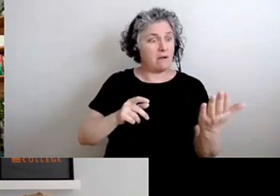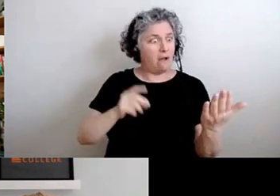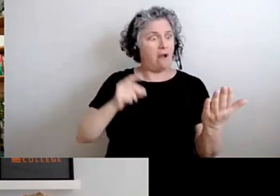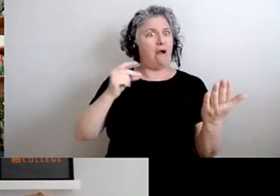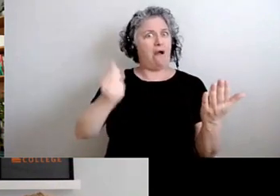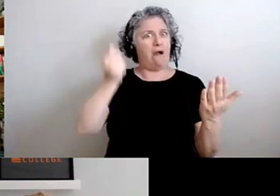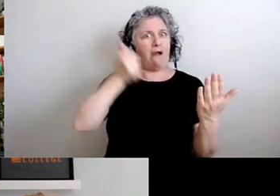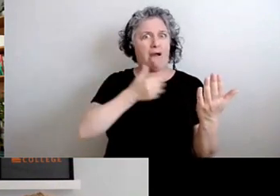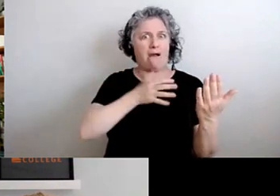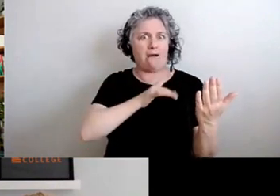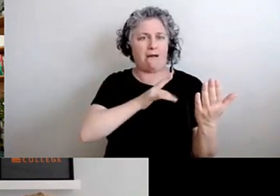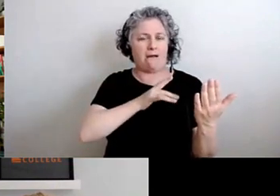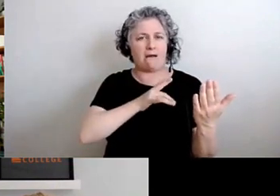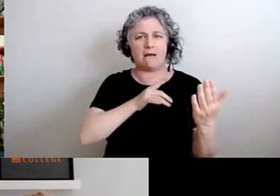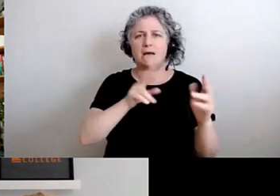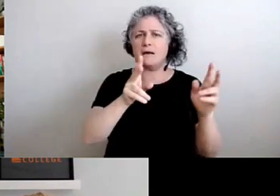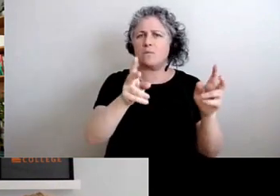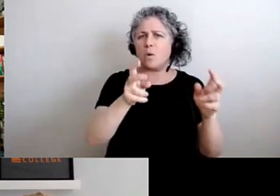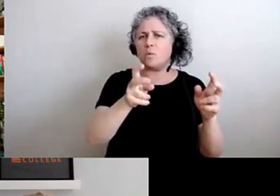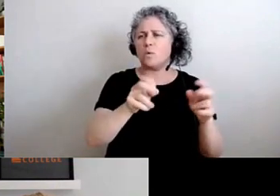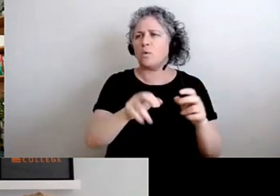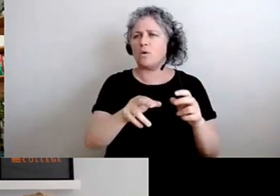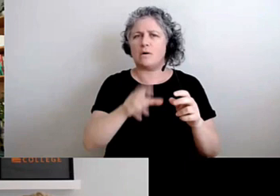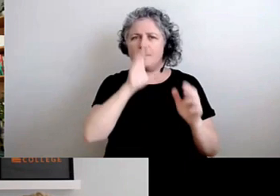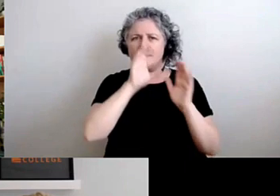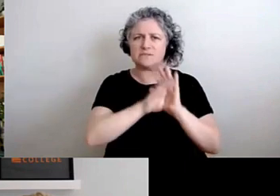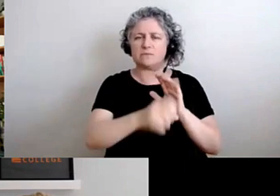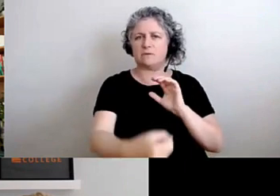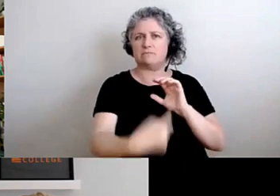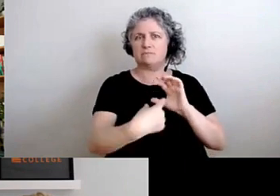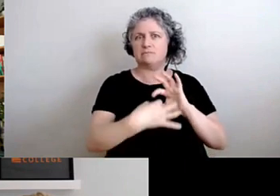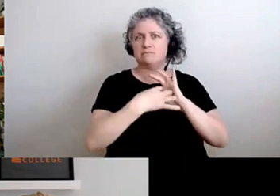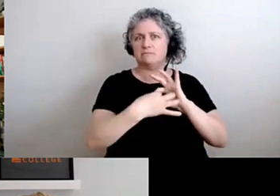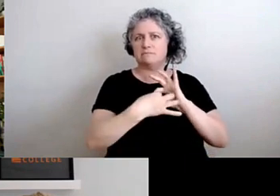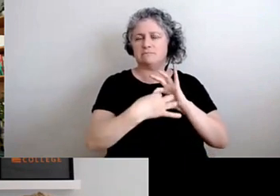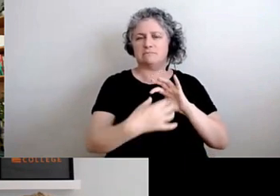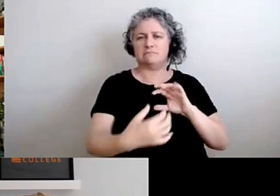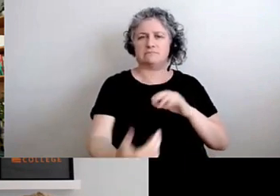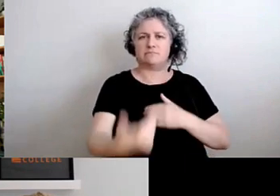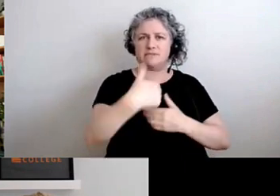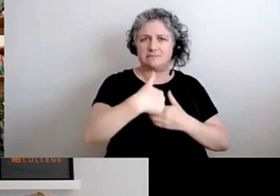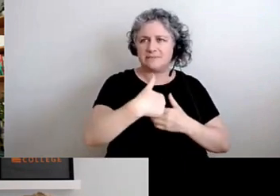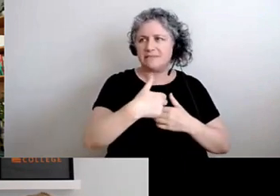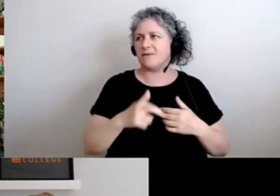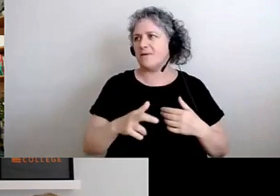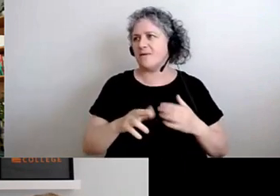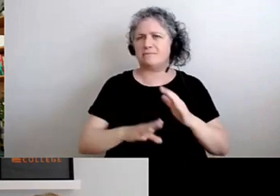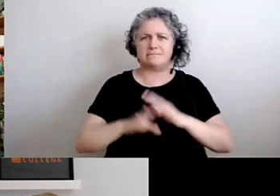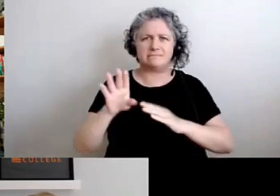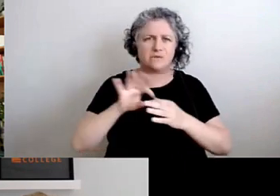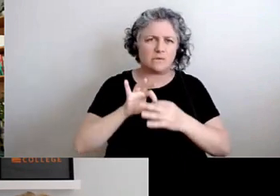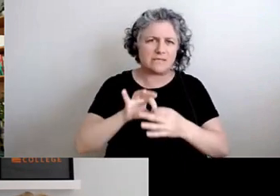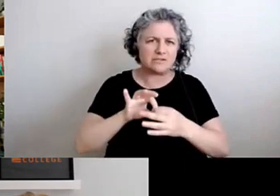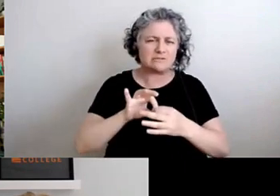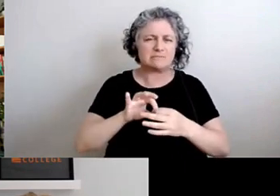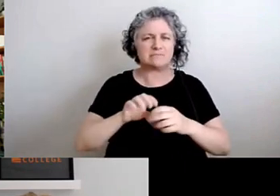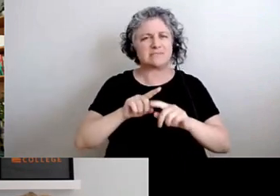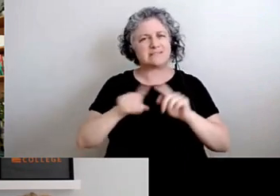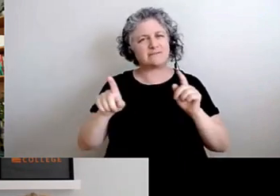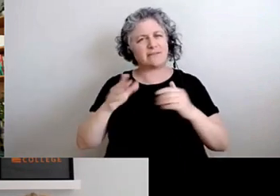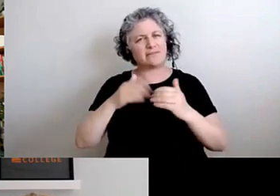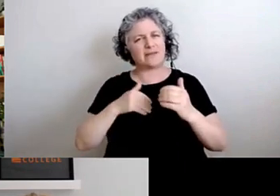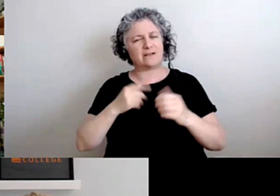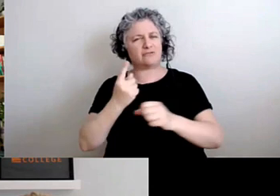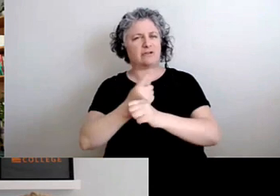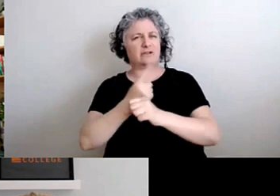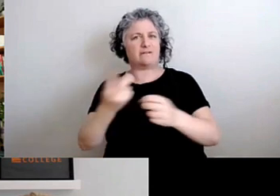or something, and they will connect with you. They will participate. They will build a relationship in a slightly different way than the regular visits